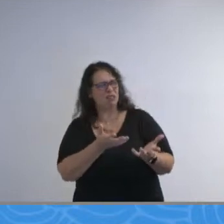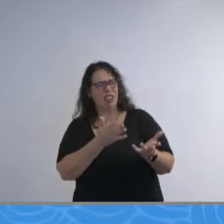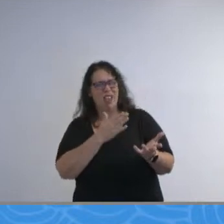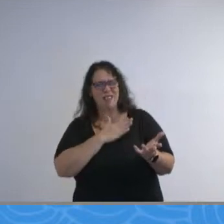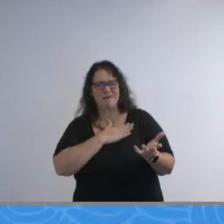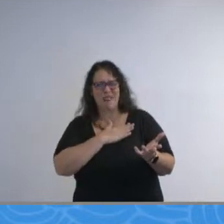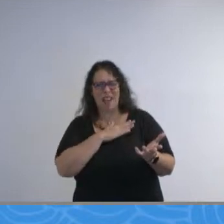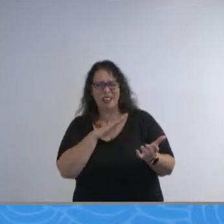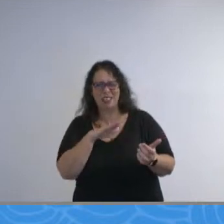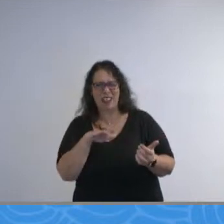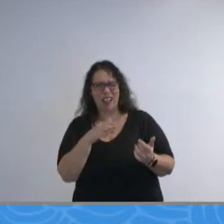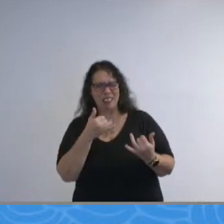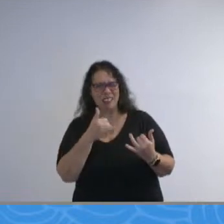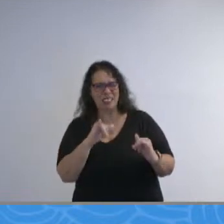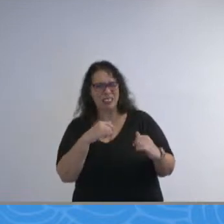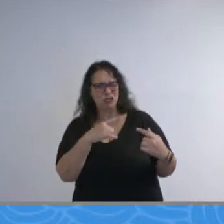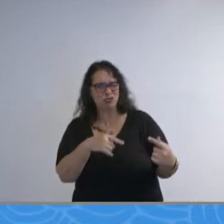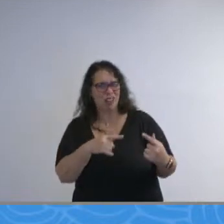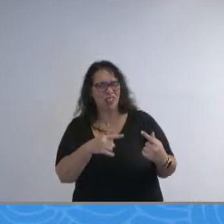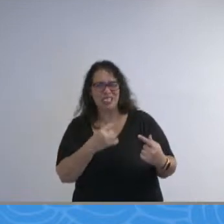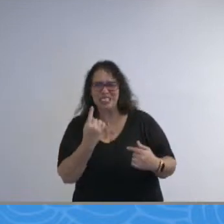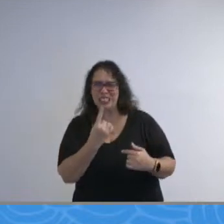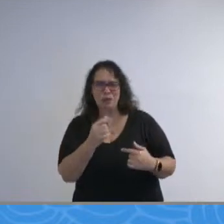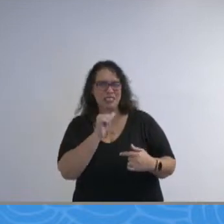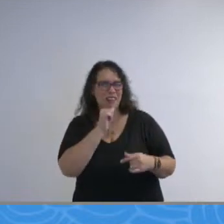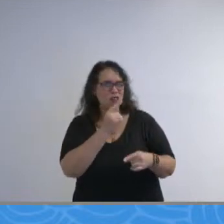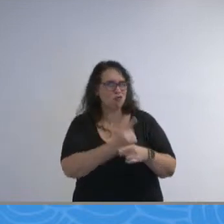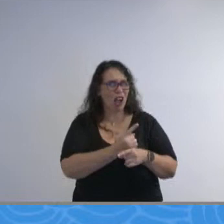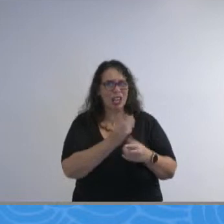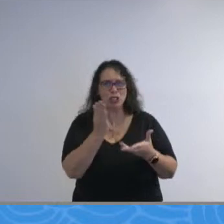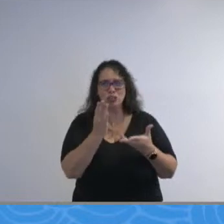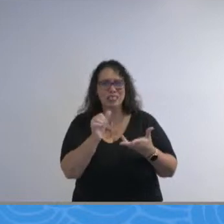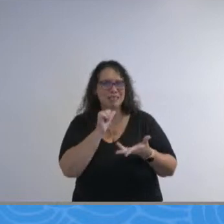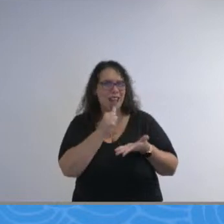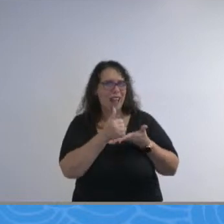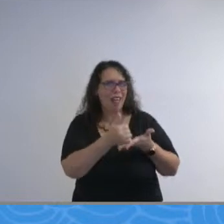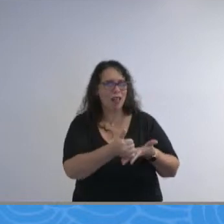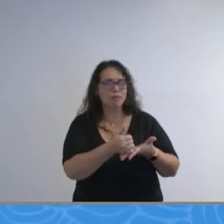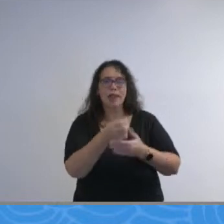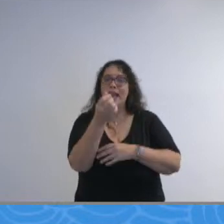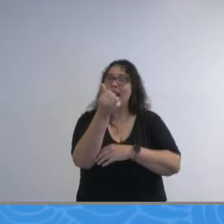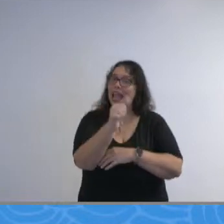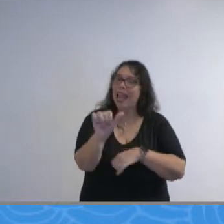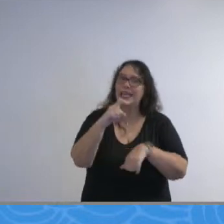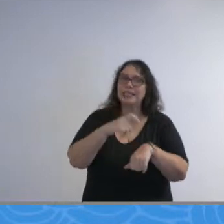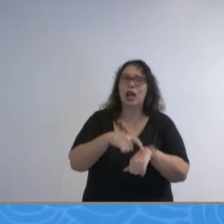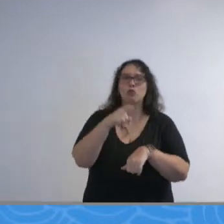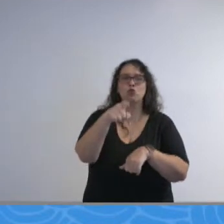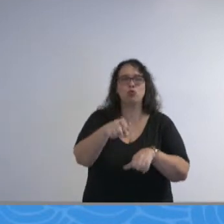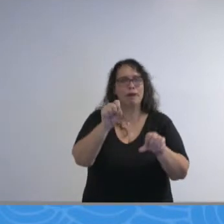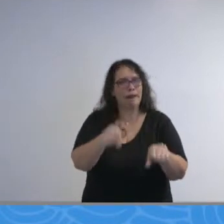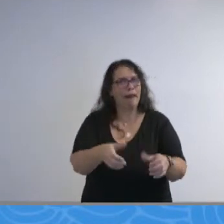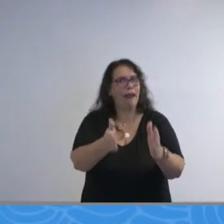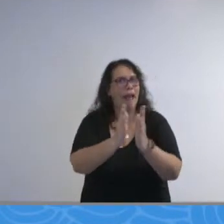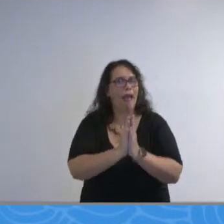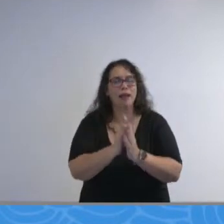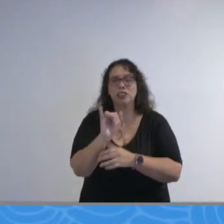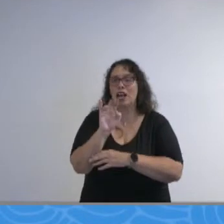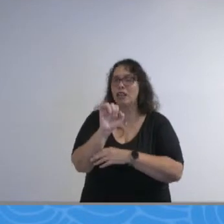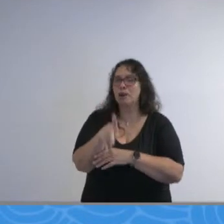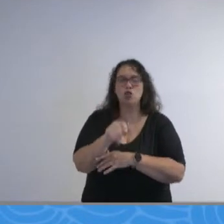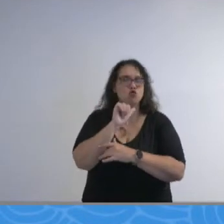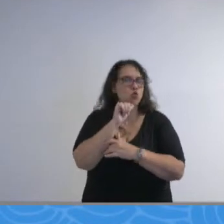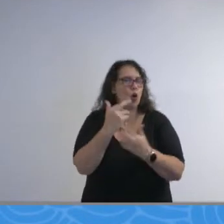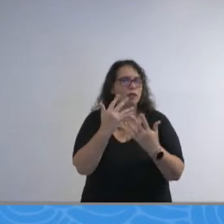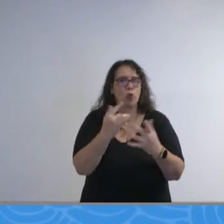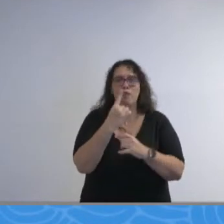struggling. Something's not right. These services are not helping. You can at any time request an IEP meeting. You do not have to wait for the